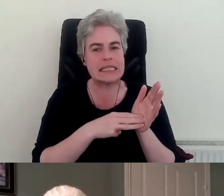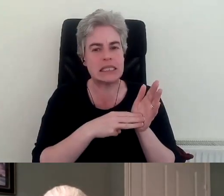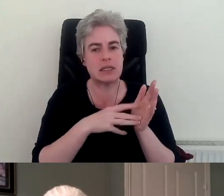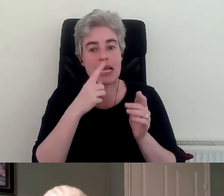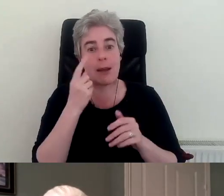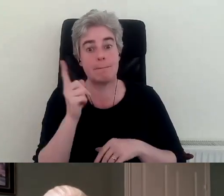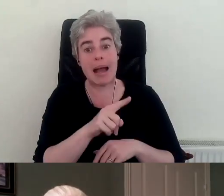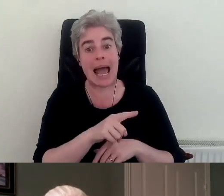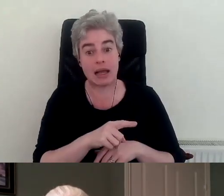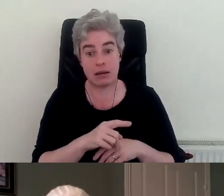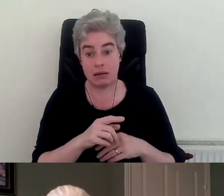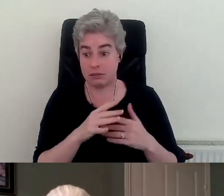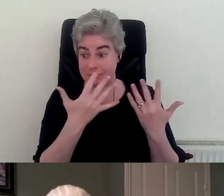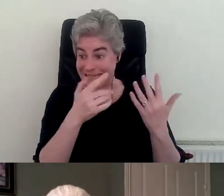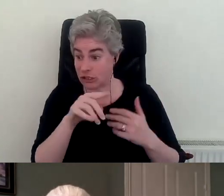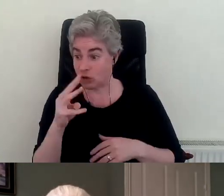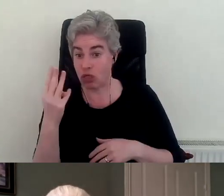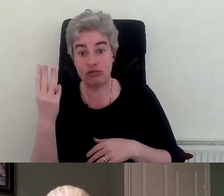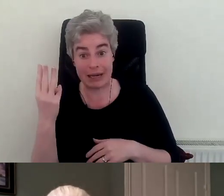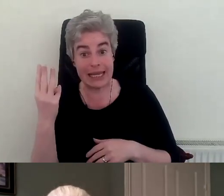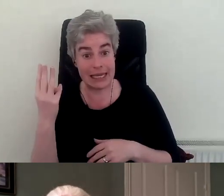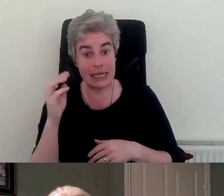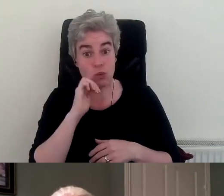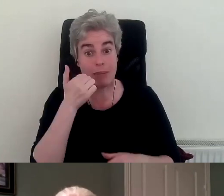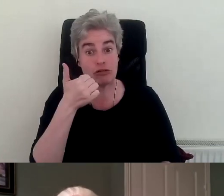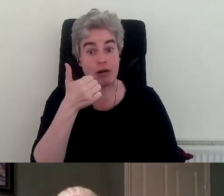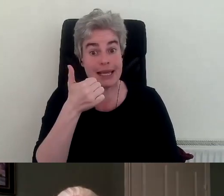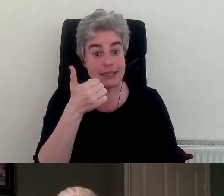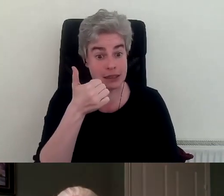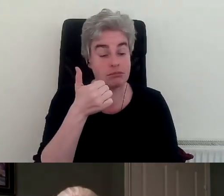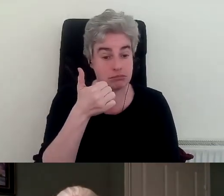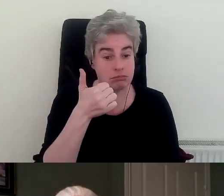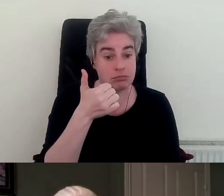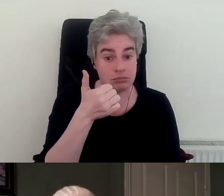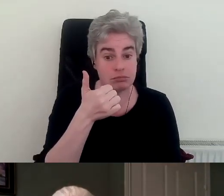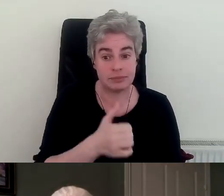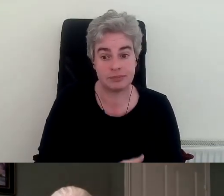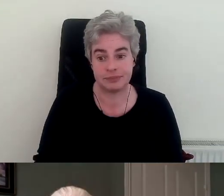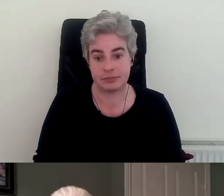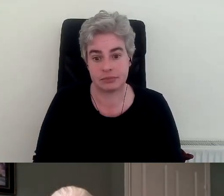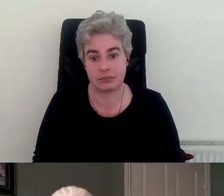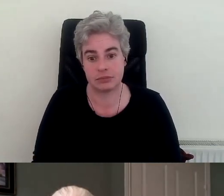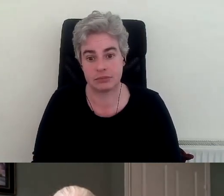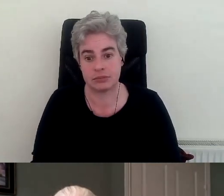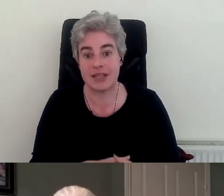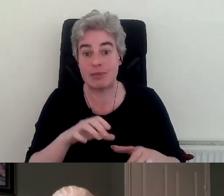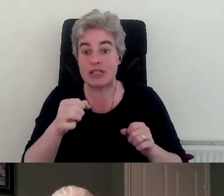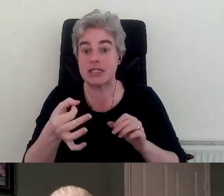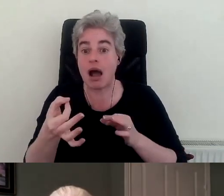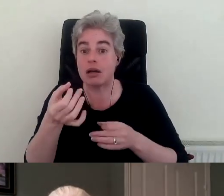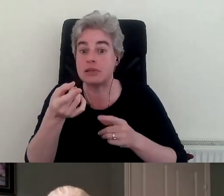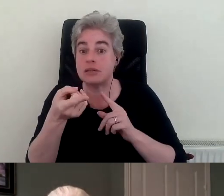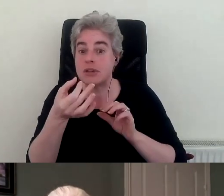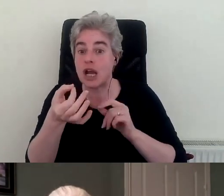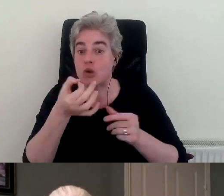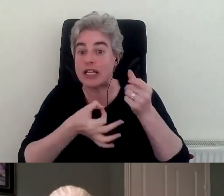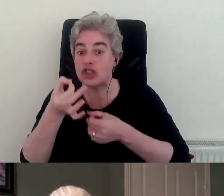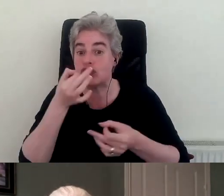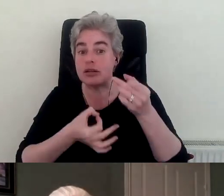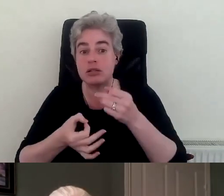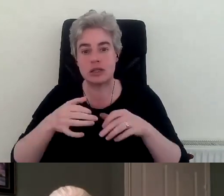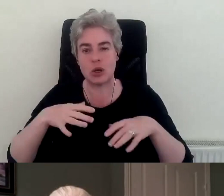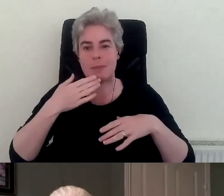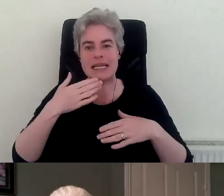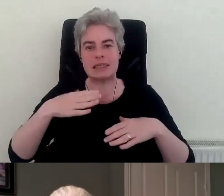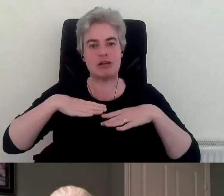at 10 to 3, that would be great. And then we'll start taking questions. So please be ready with your questions